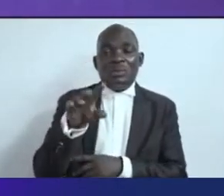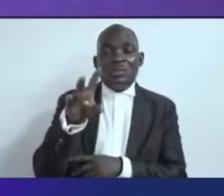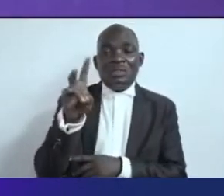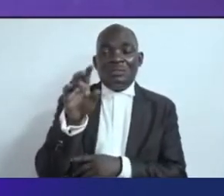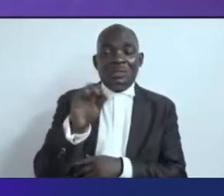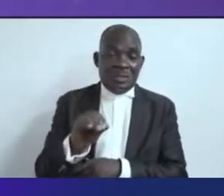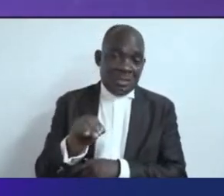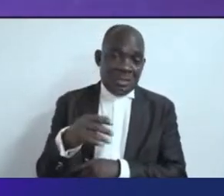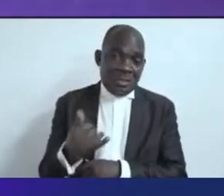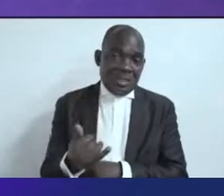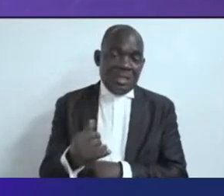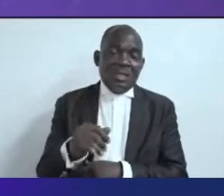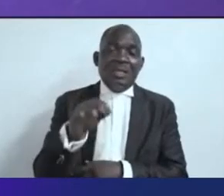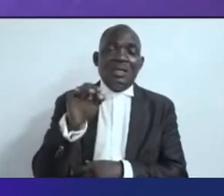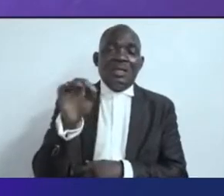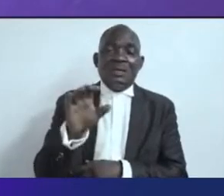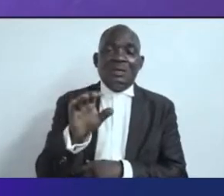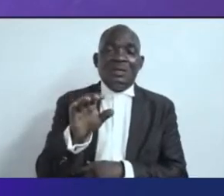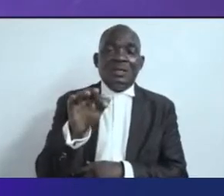to